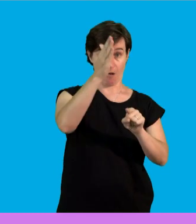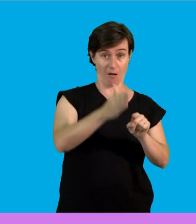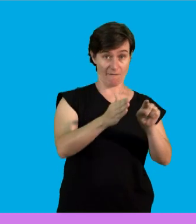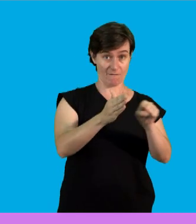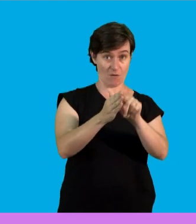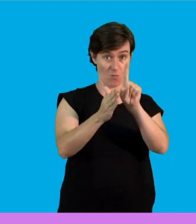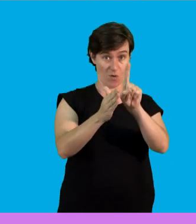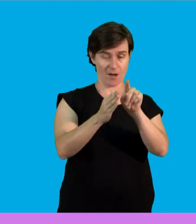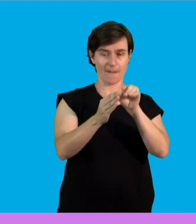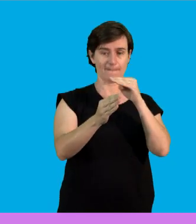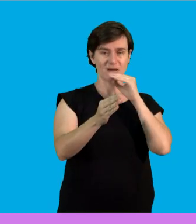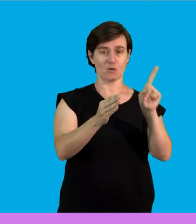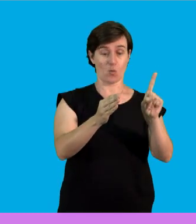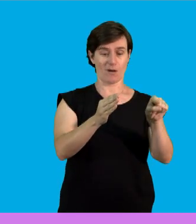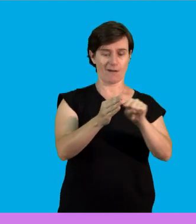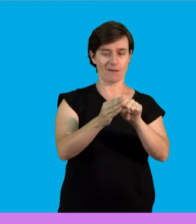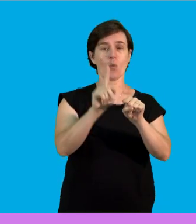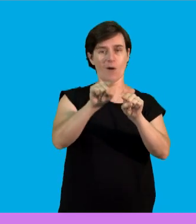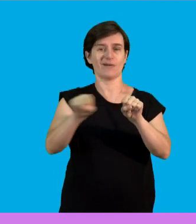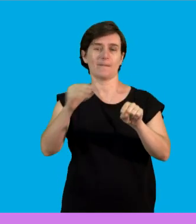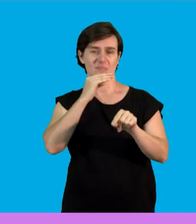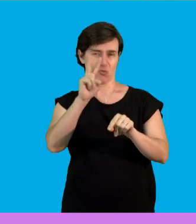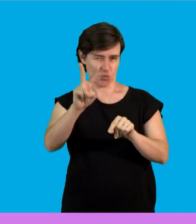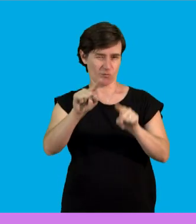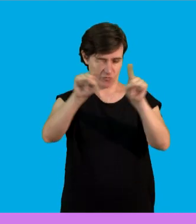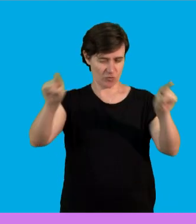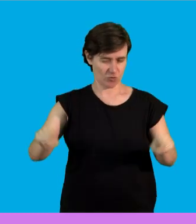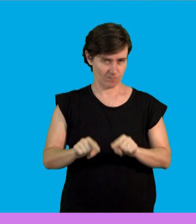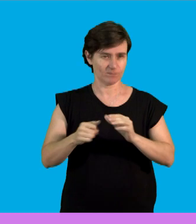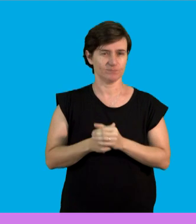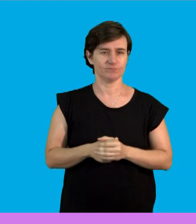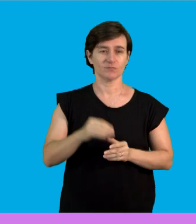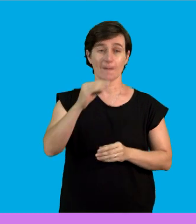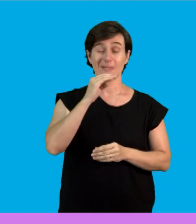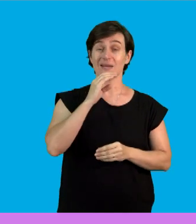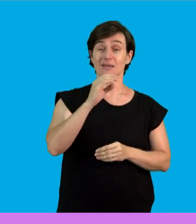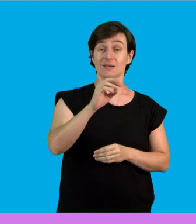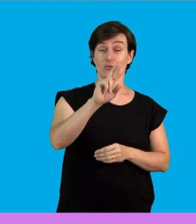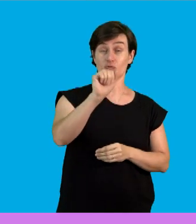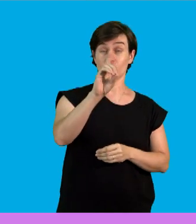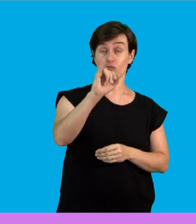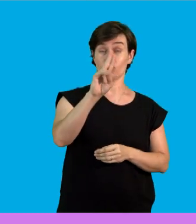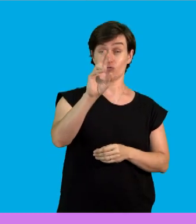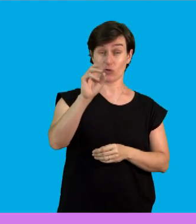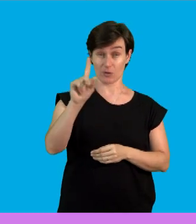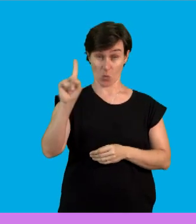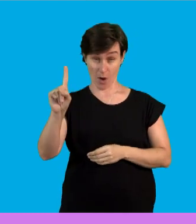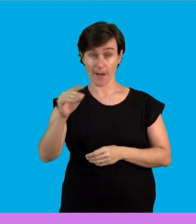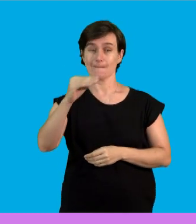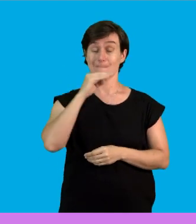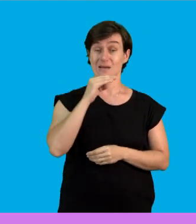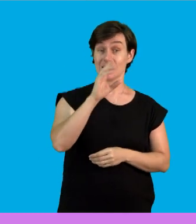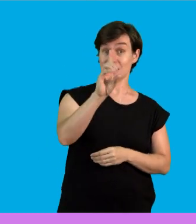radius in a diameter. So the diameter is going to be 2 centimeters. But